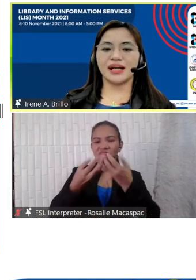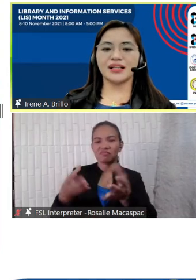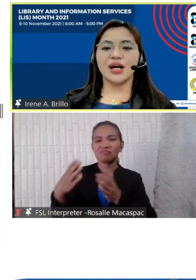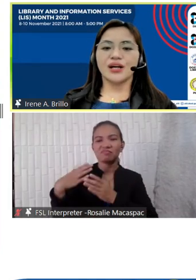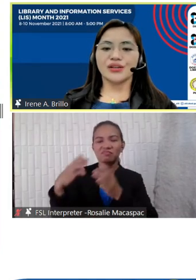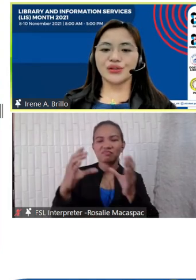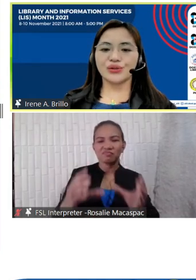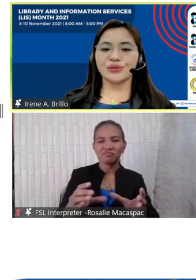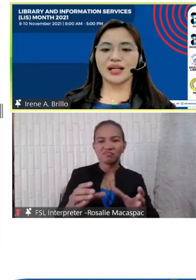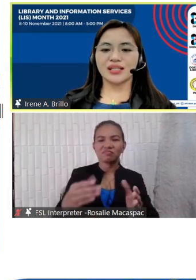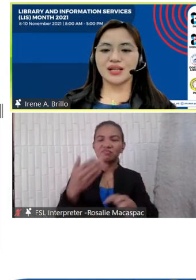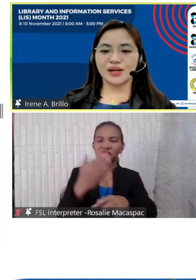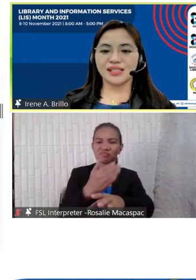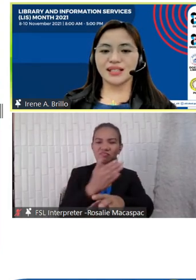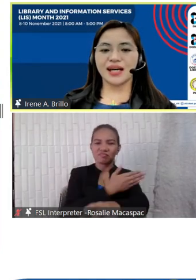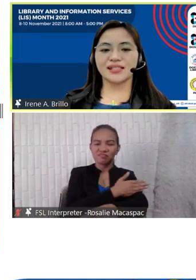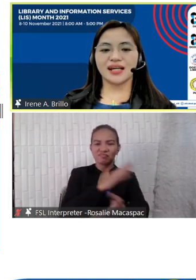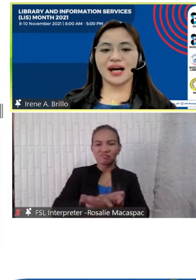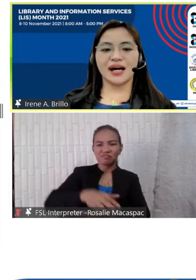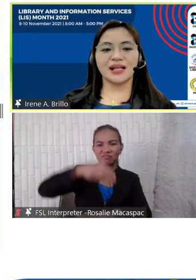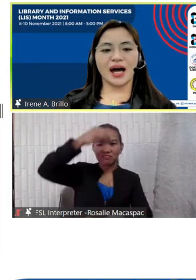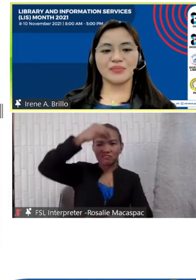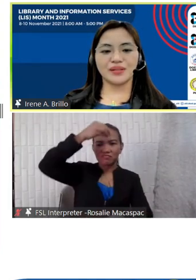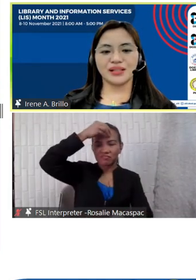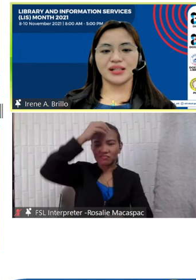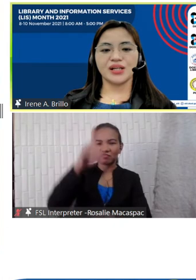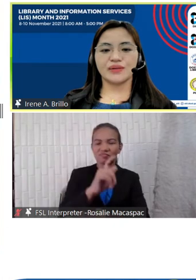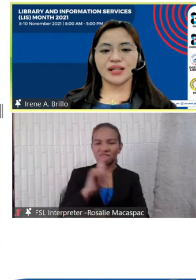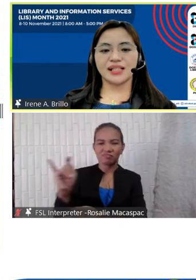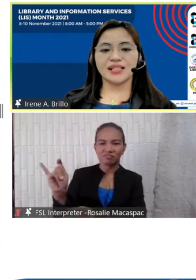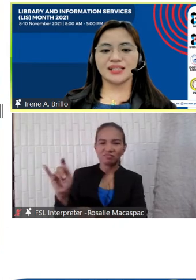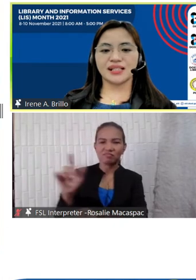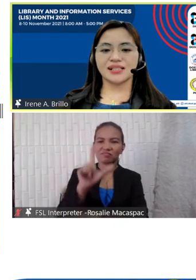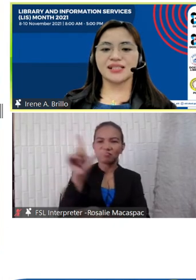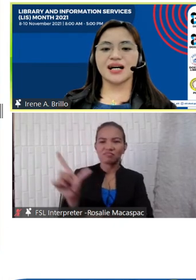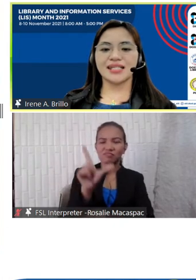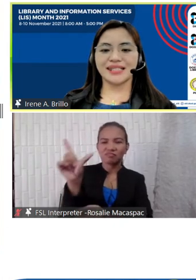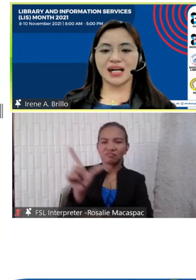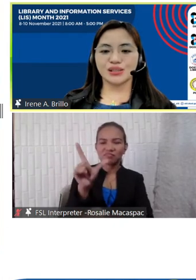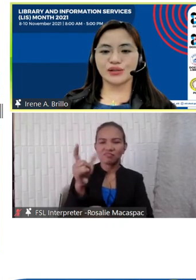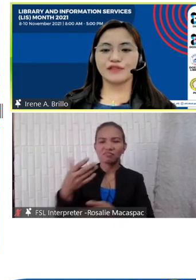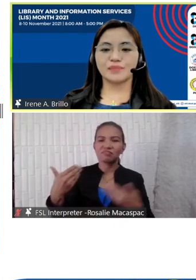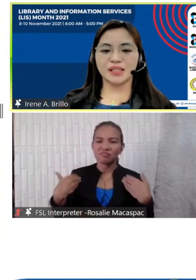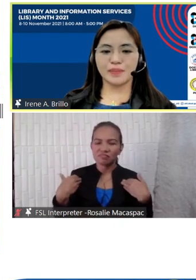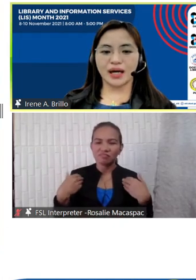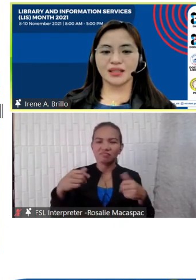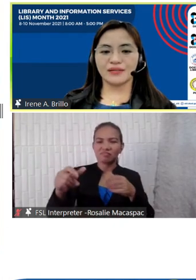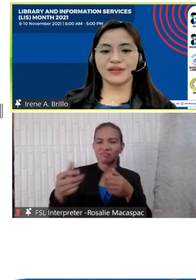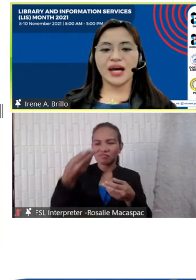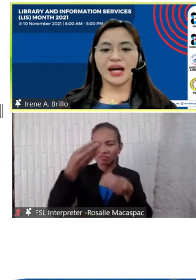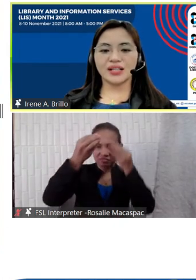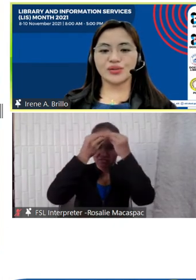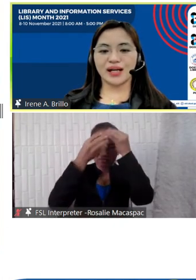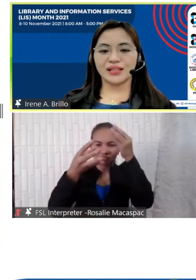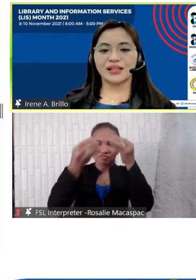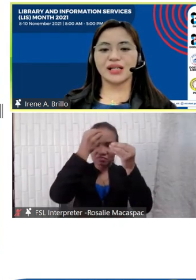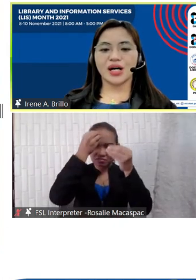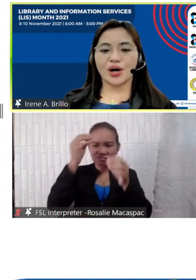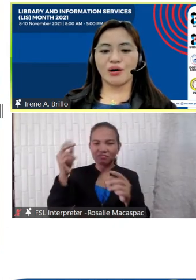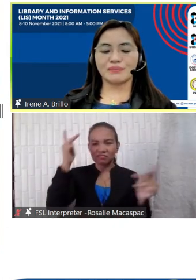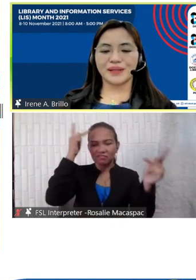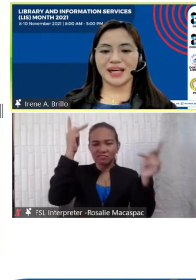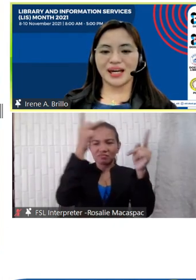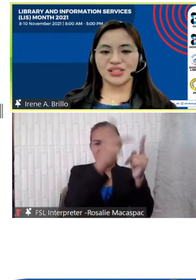my learning through the DOST-STII library, which instills a sense of perspective and